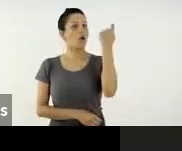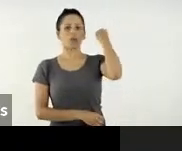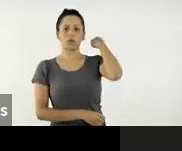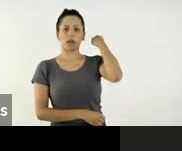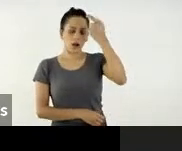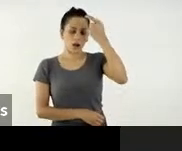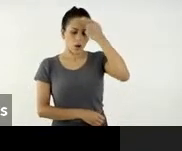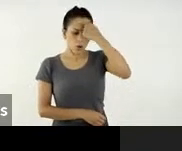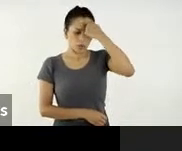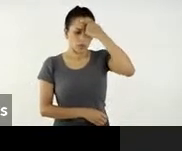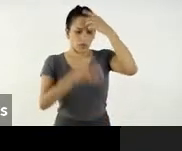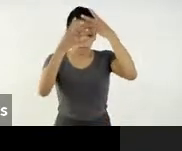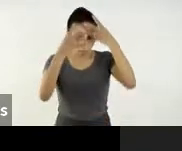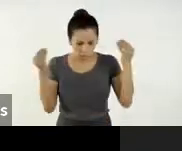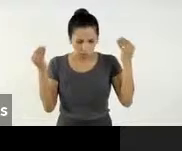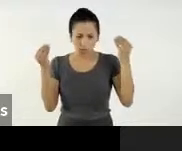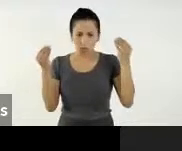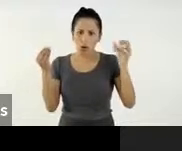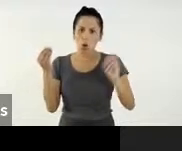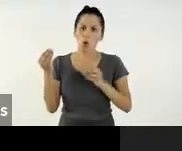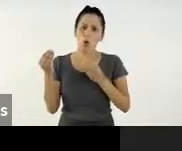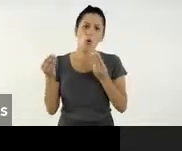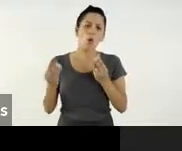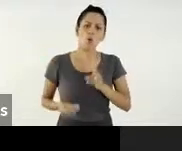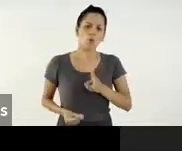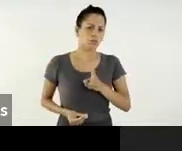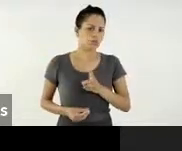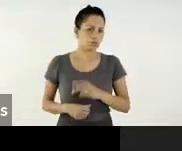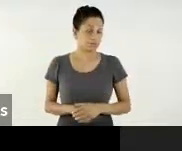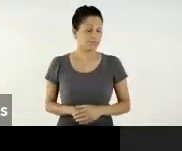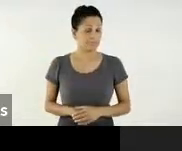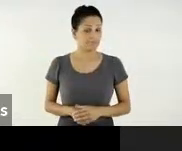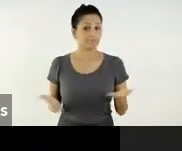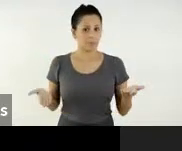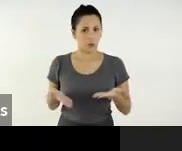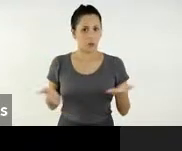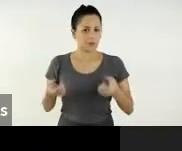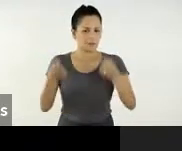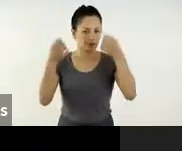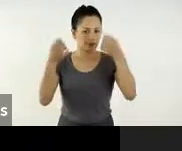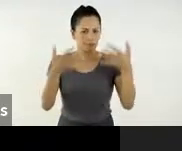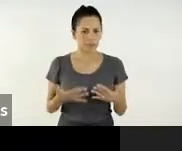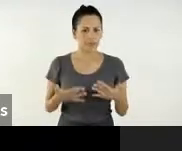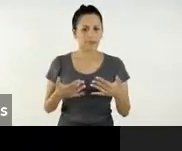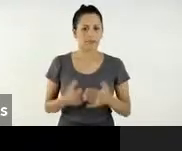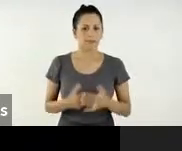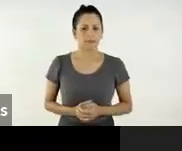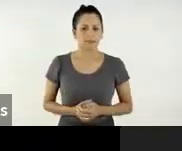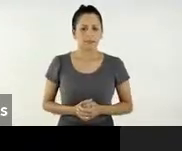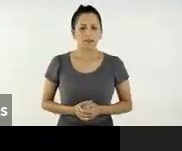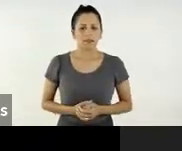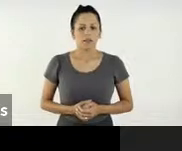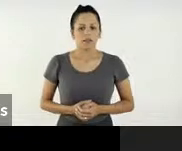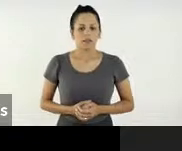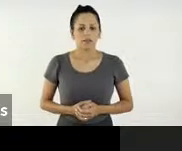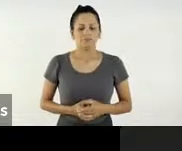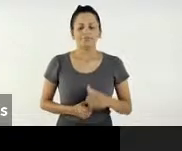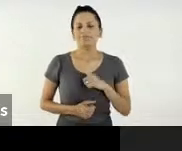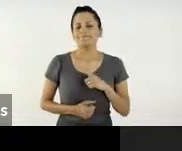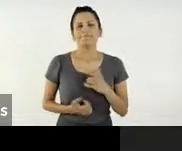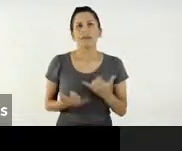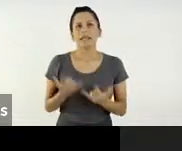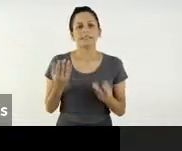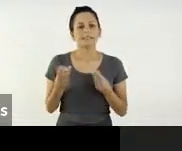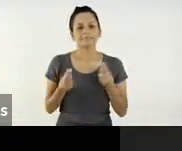I will be speaking today about that great unflagging American ideal, manifest destiny. In the